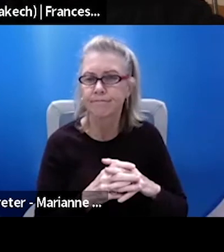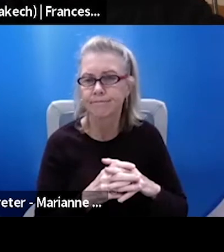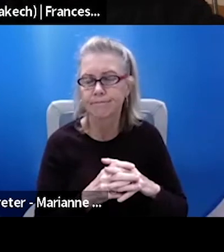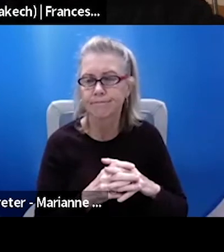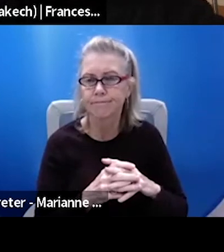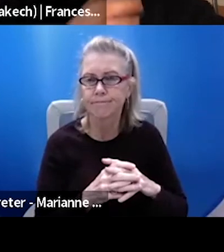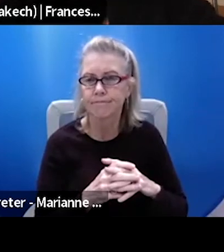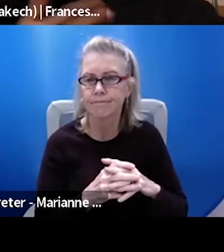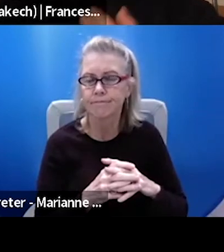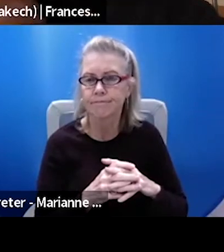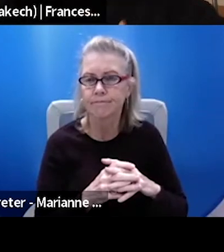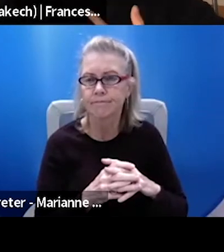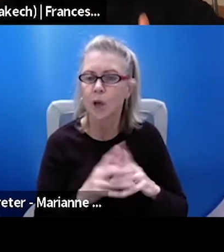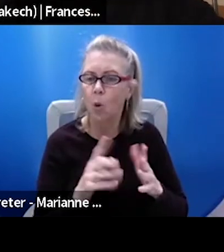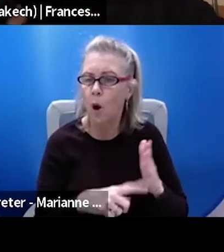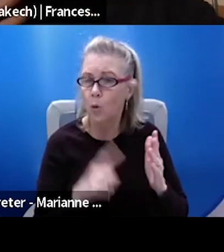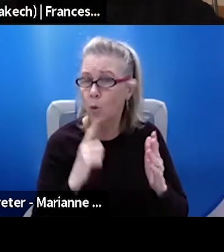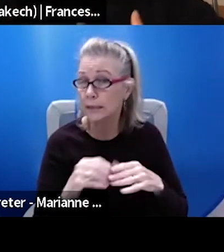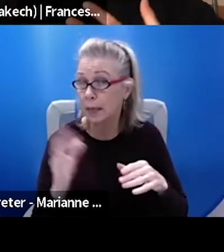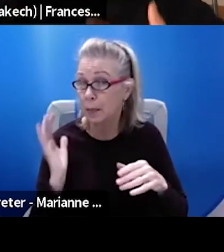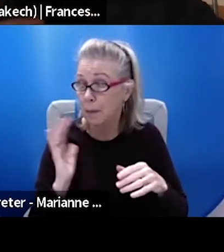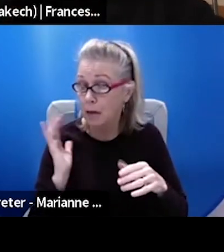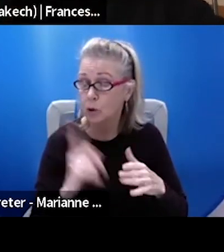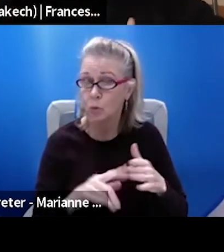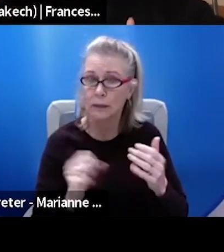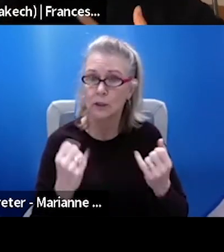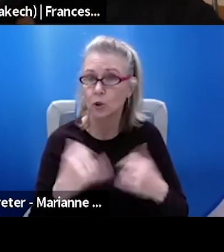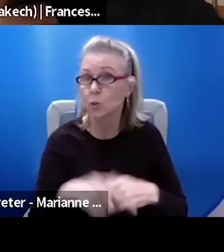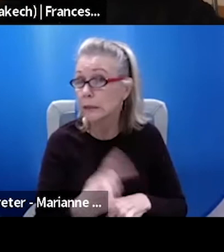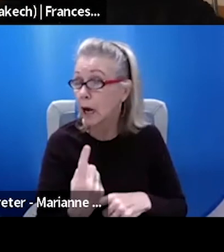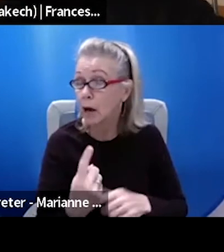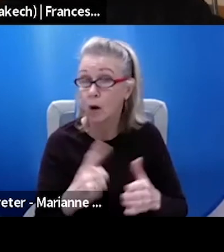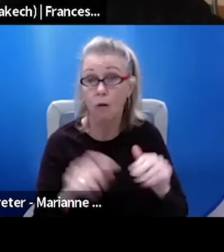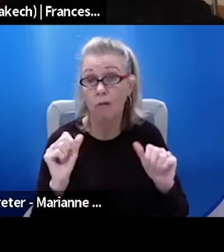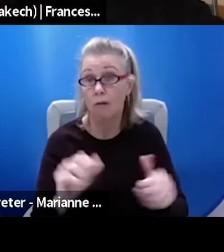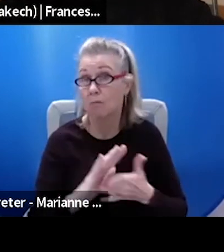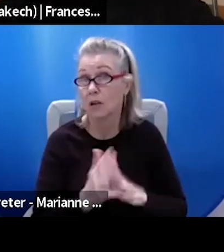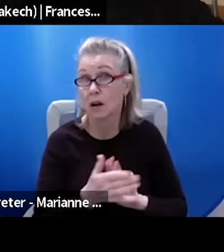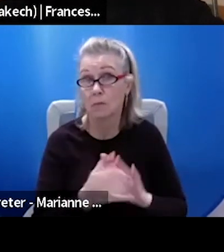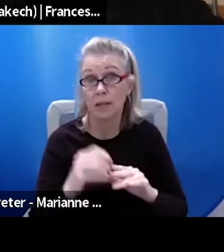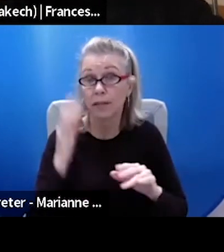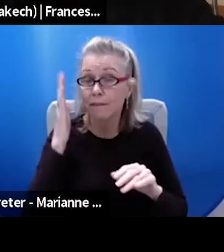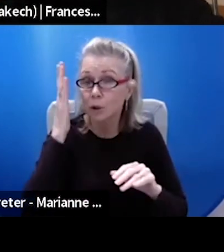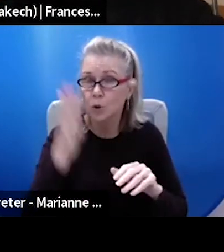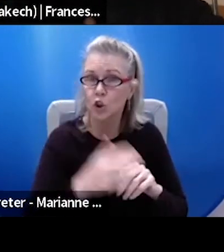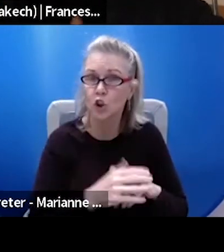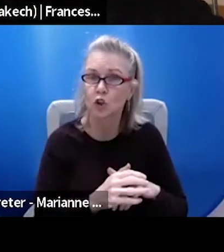what Ladies With has been in the past and what it is today and what it could become in the future.